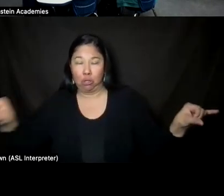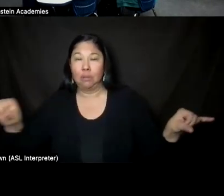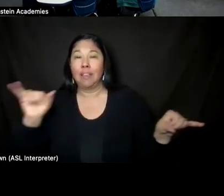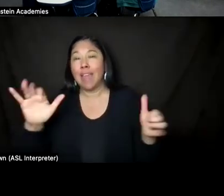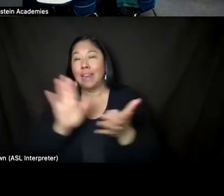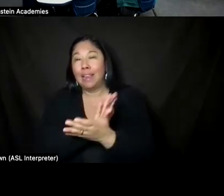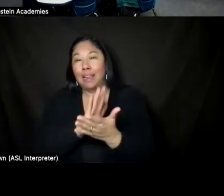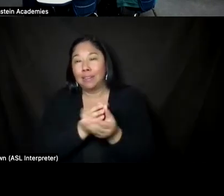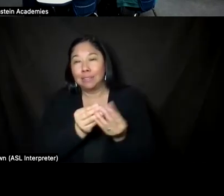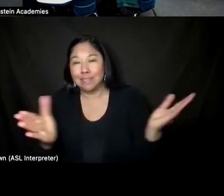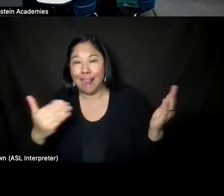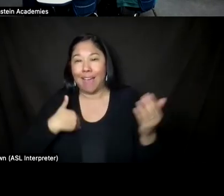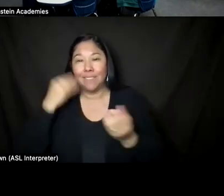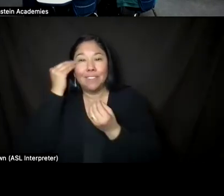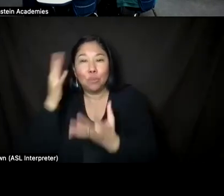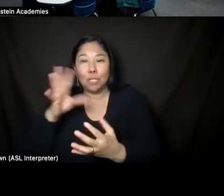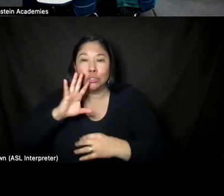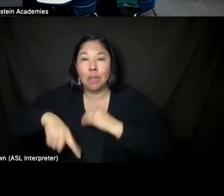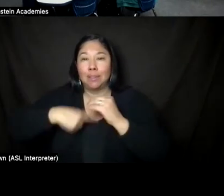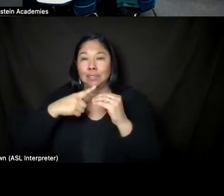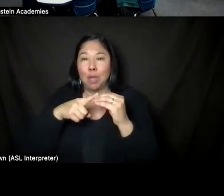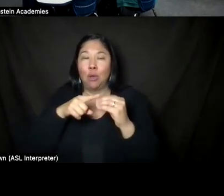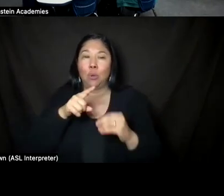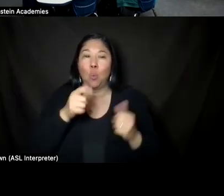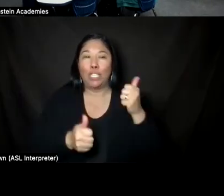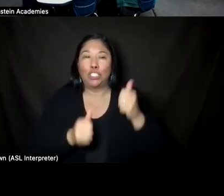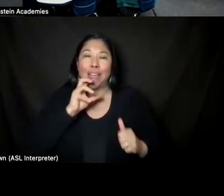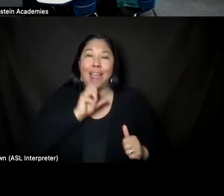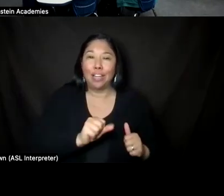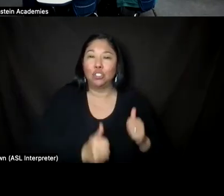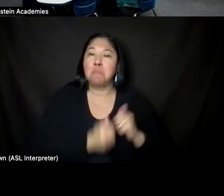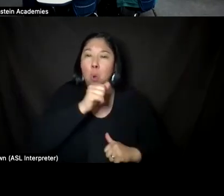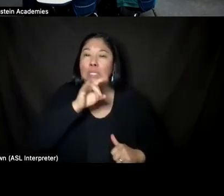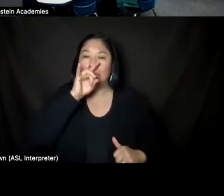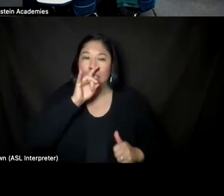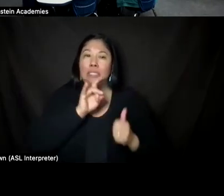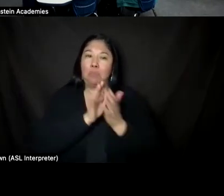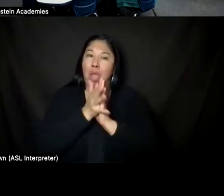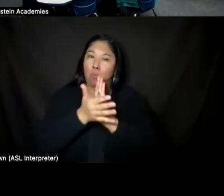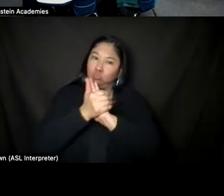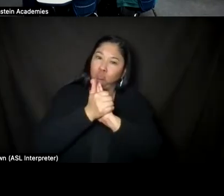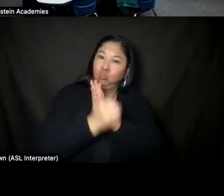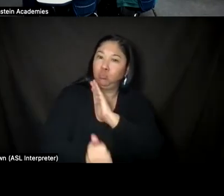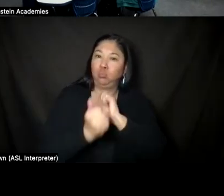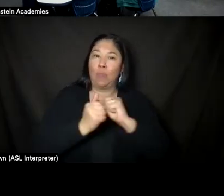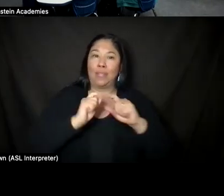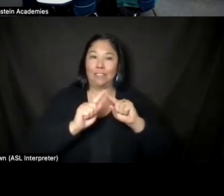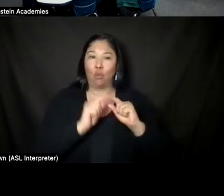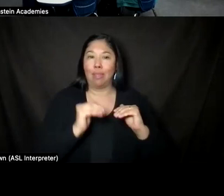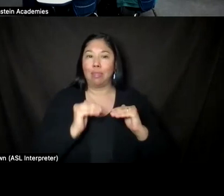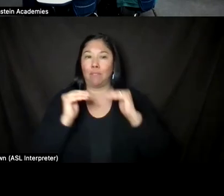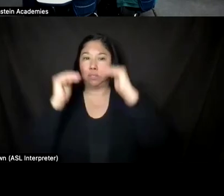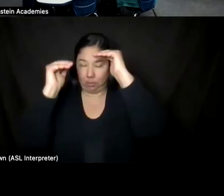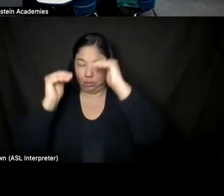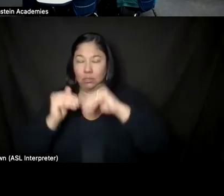a handout in there that kind of tells you about the age when most kids master different levels of phonological awareness